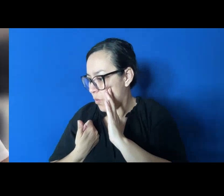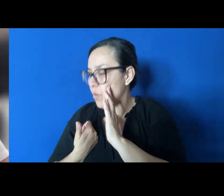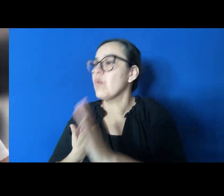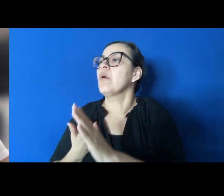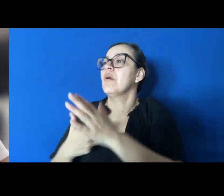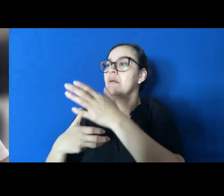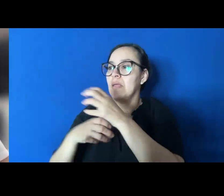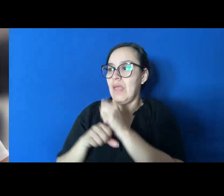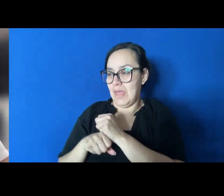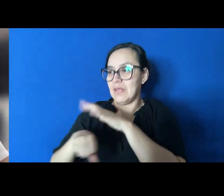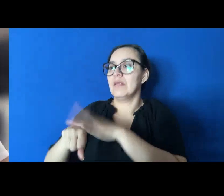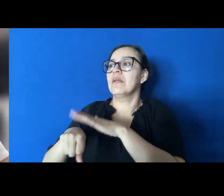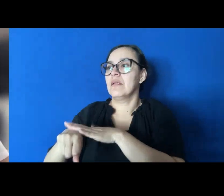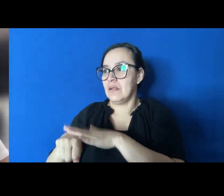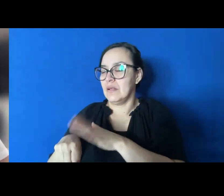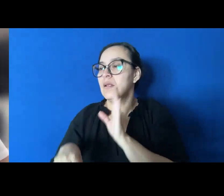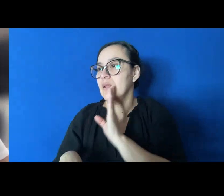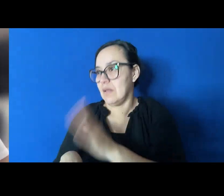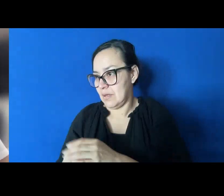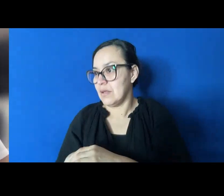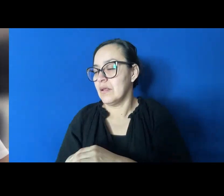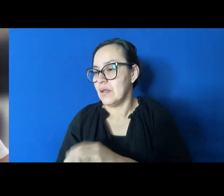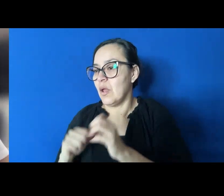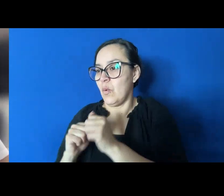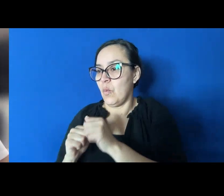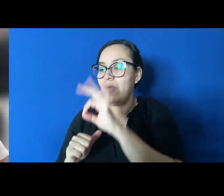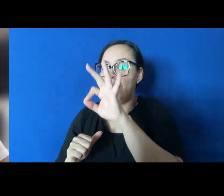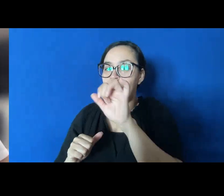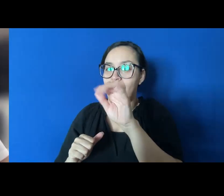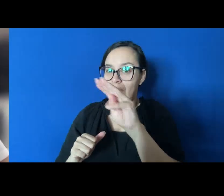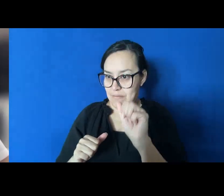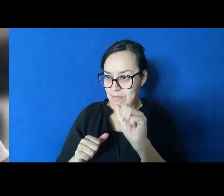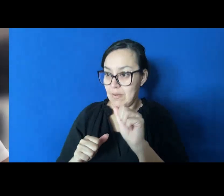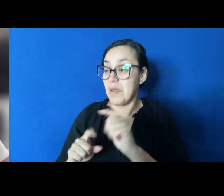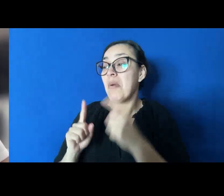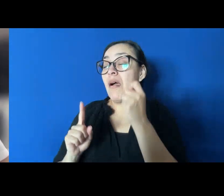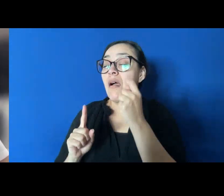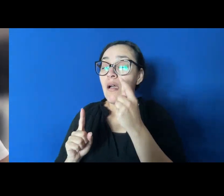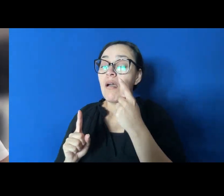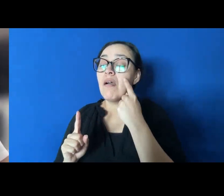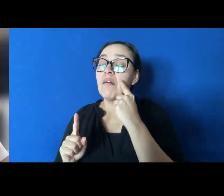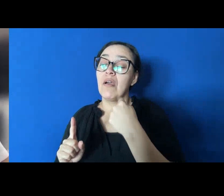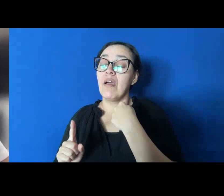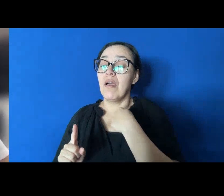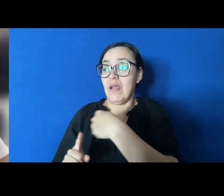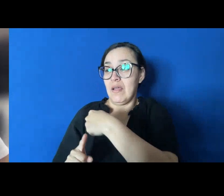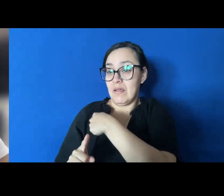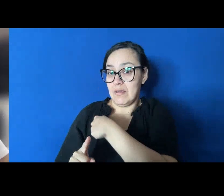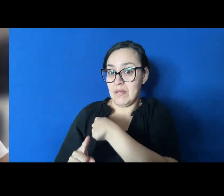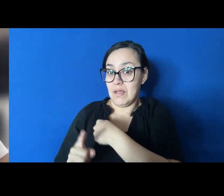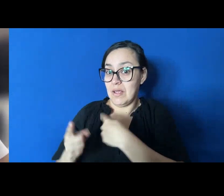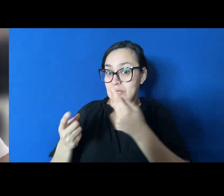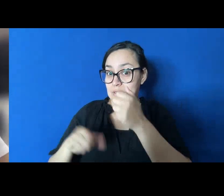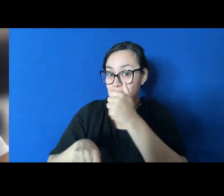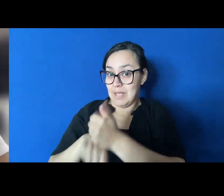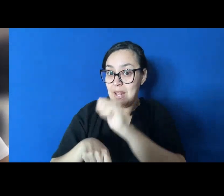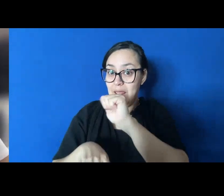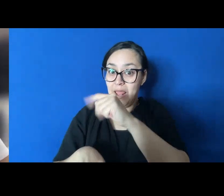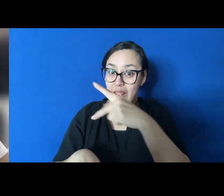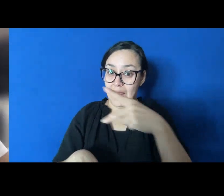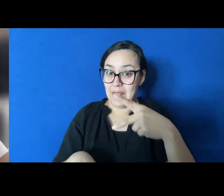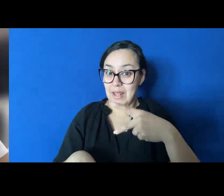get notification from pertinent notification through the FEMA application. But at present, and to make it